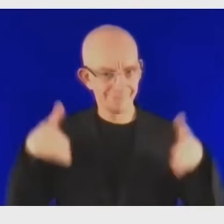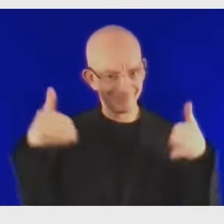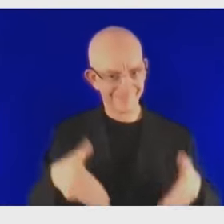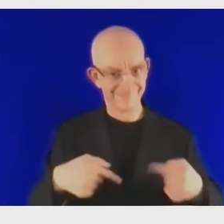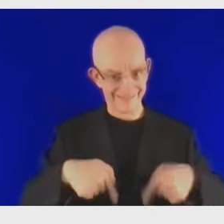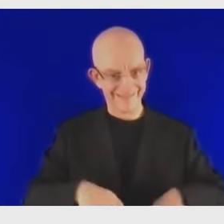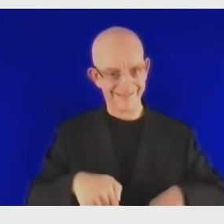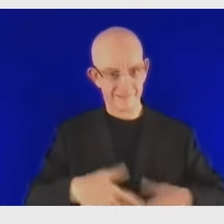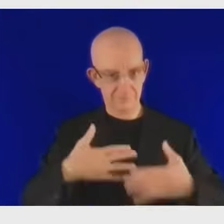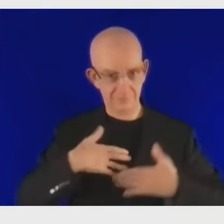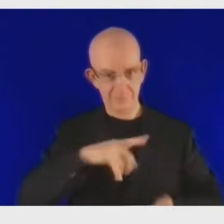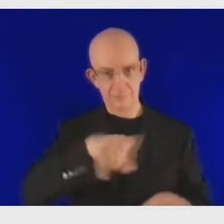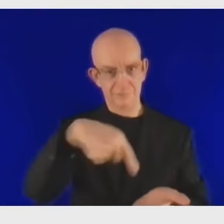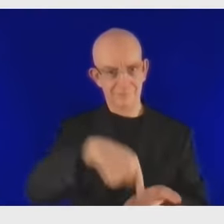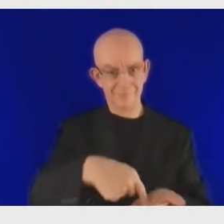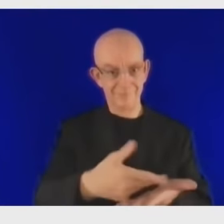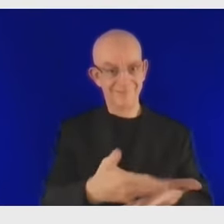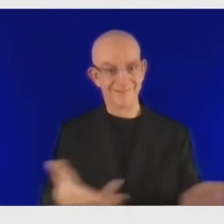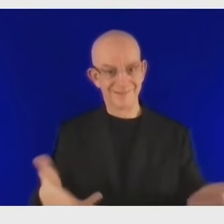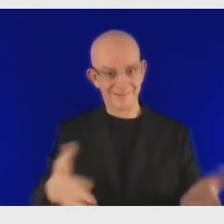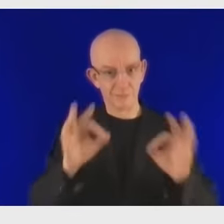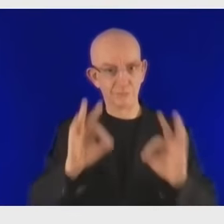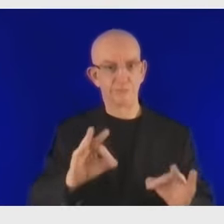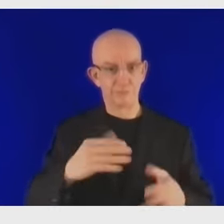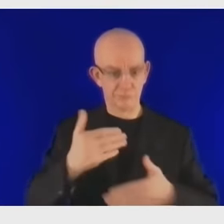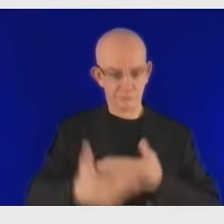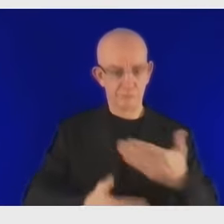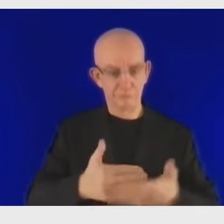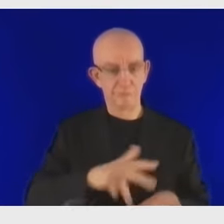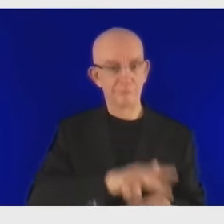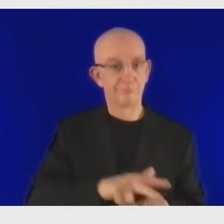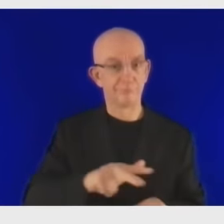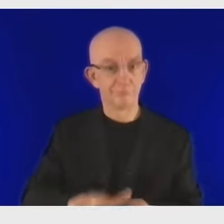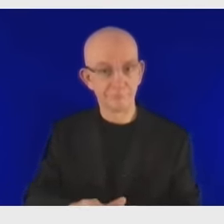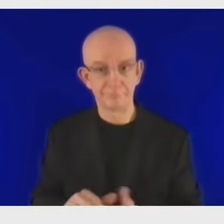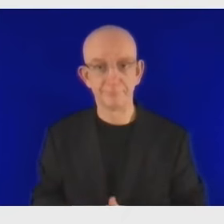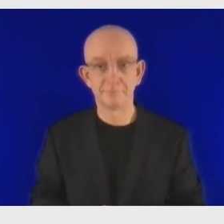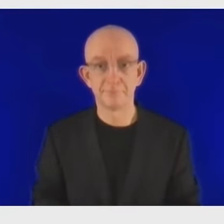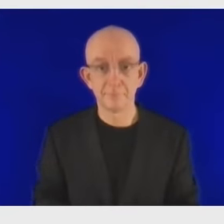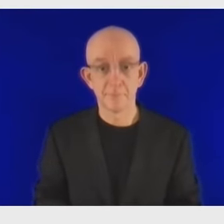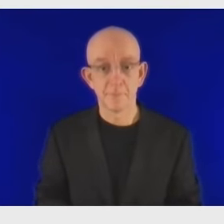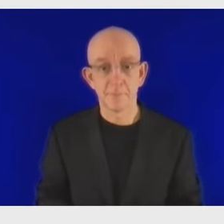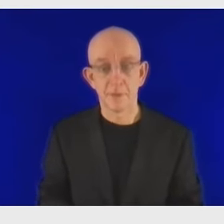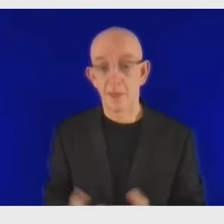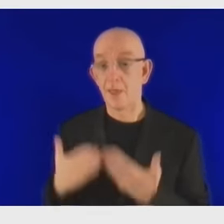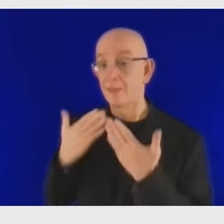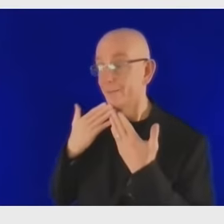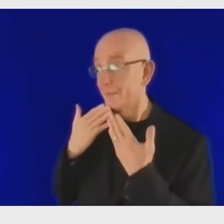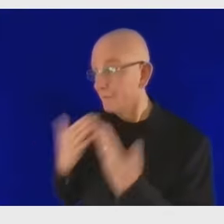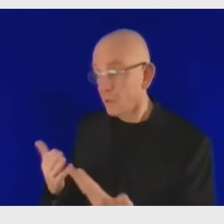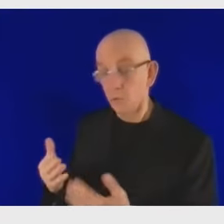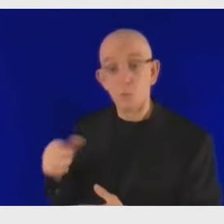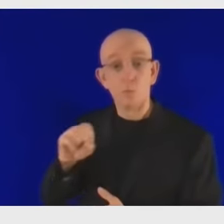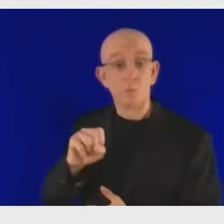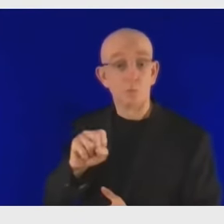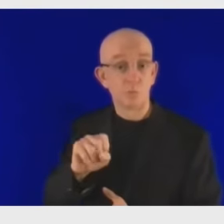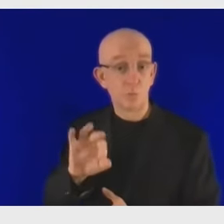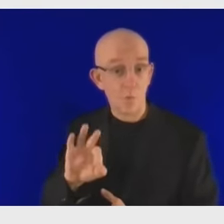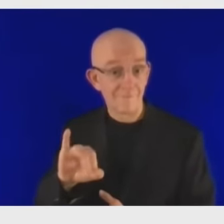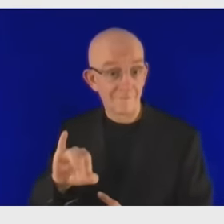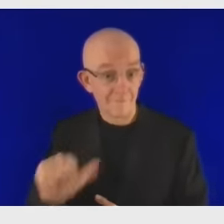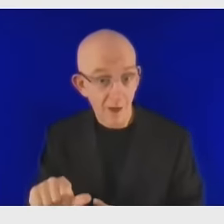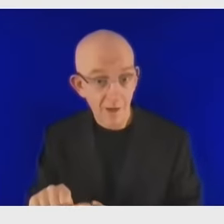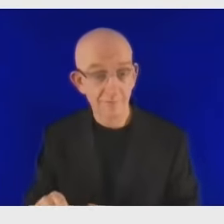Thank you so much, Sophia. I think, and then really thank you for sharing a lot of your story and really understanding the context that you come